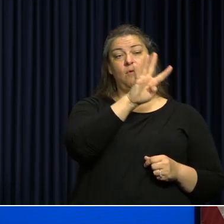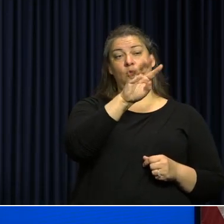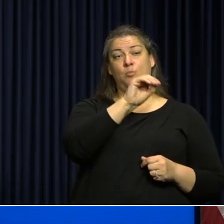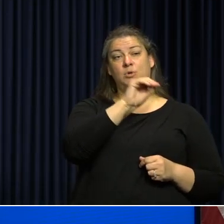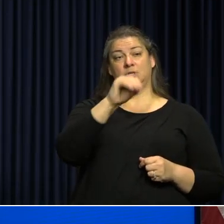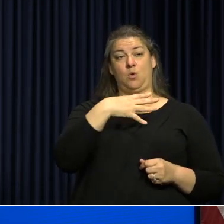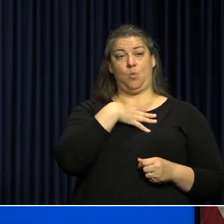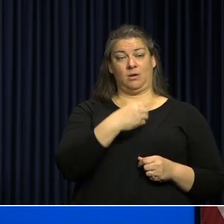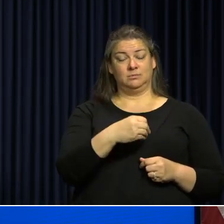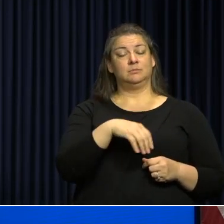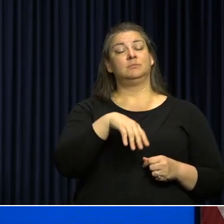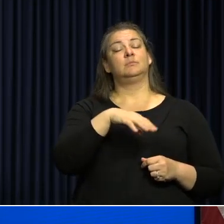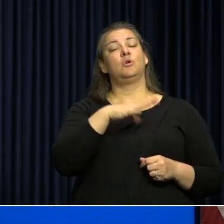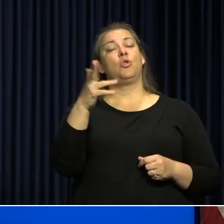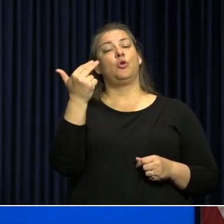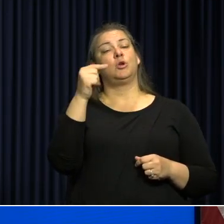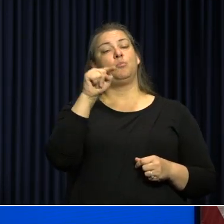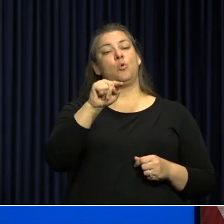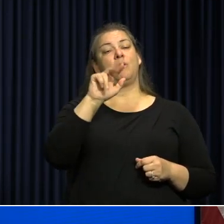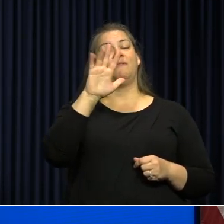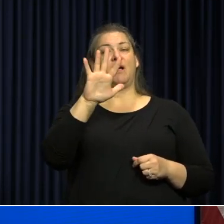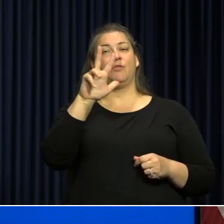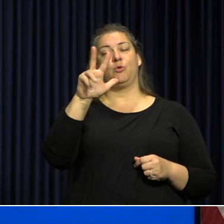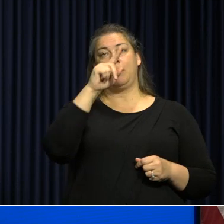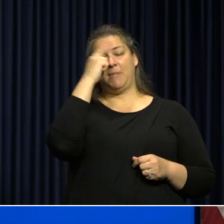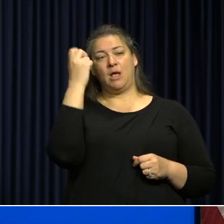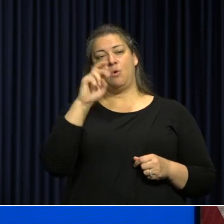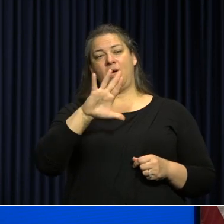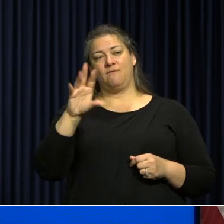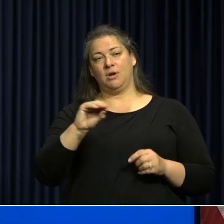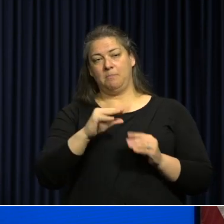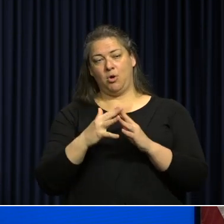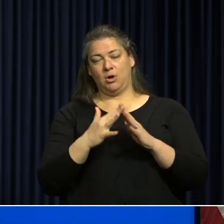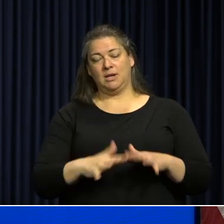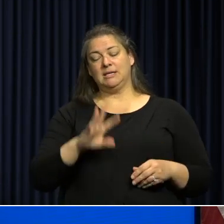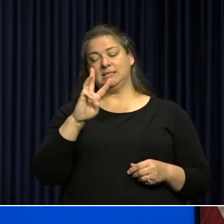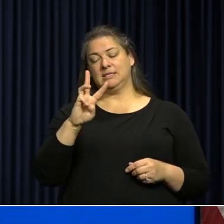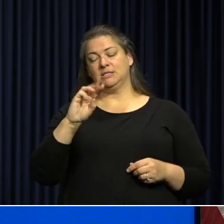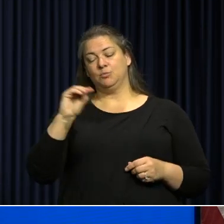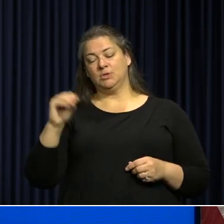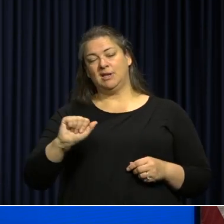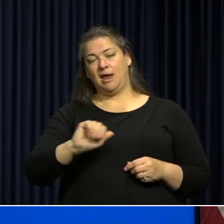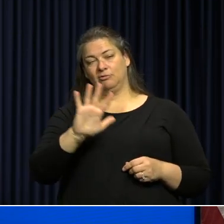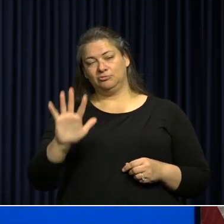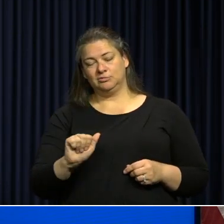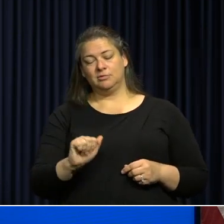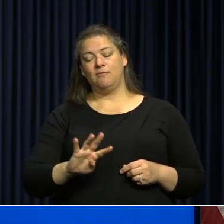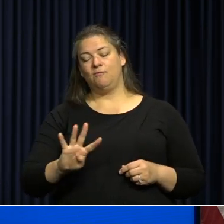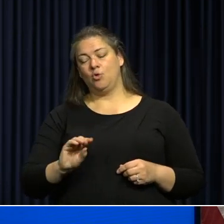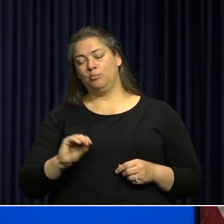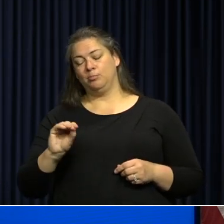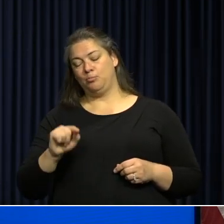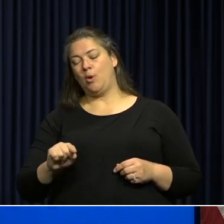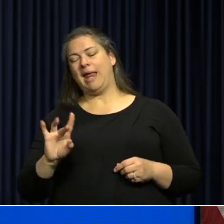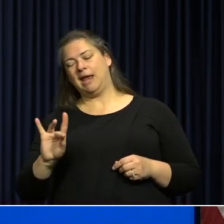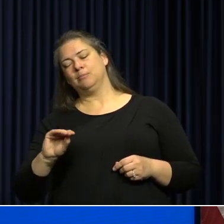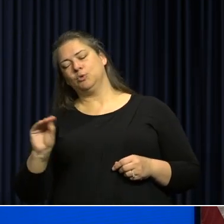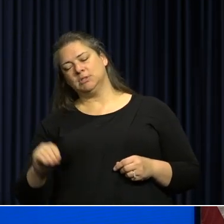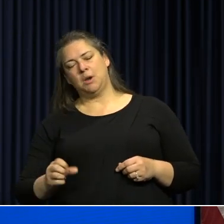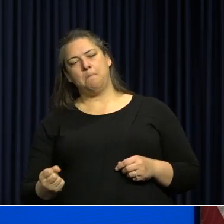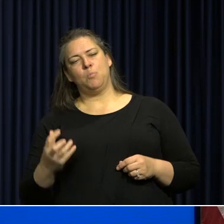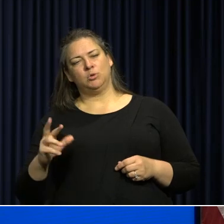75.44% white, 13.53% Black or African American, 6% Asian,